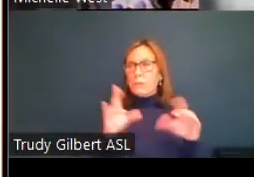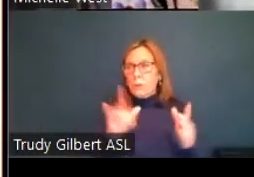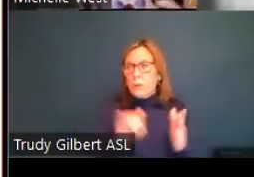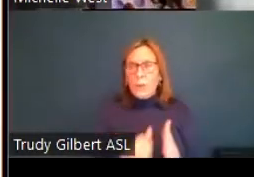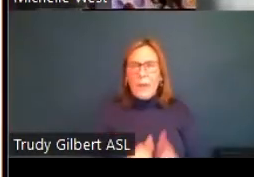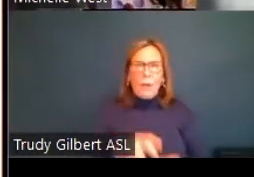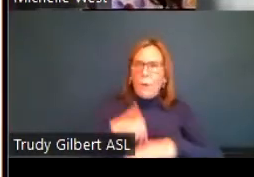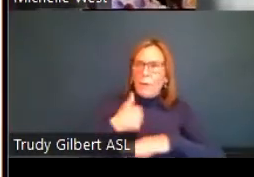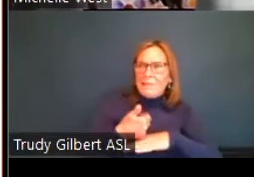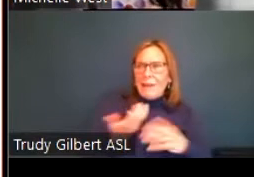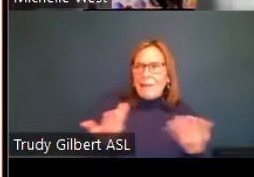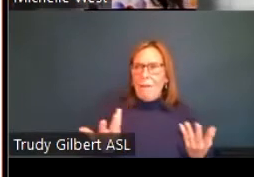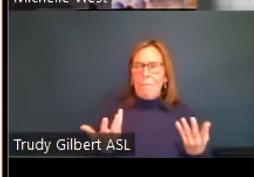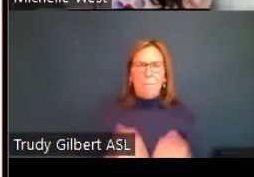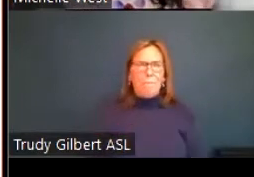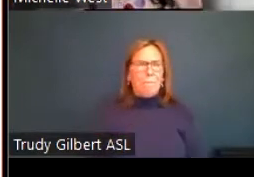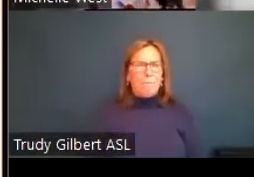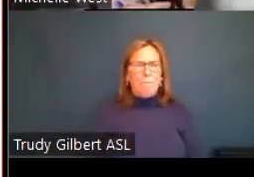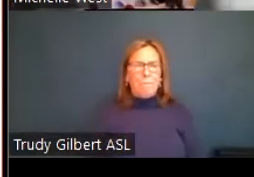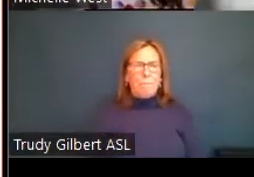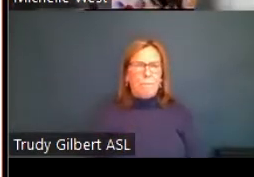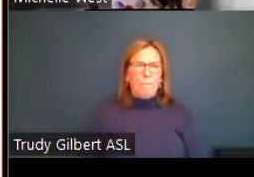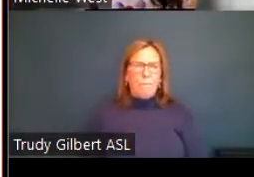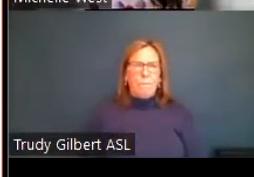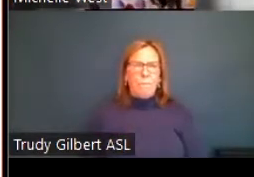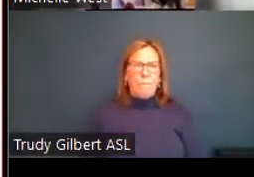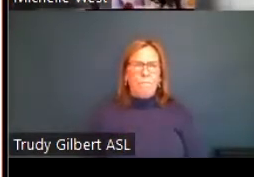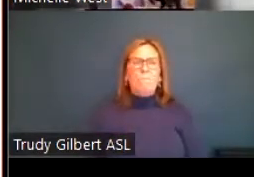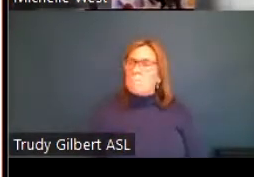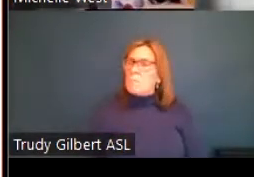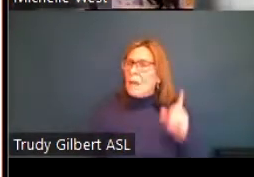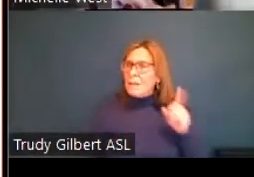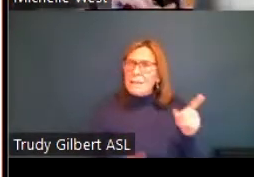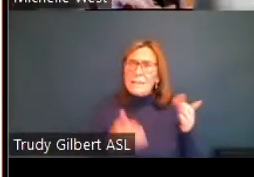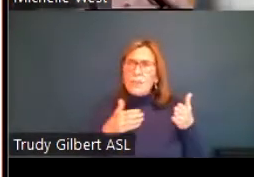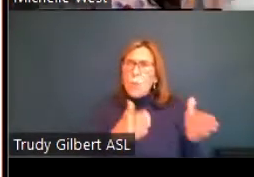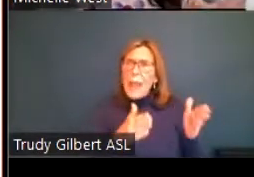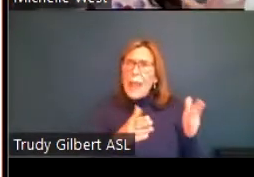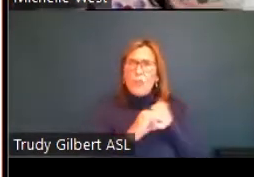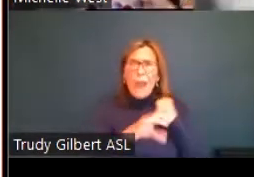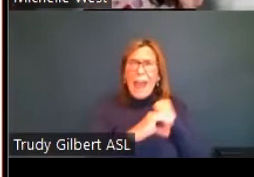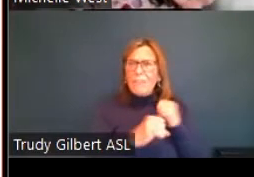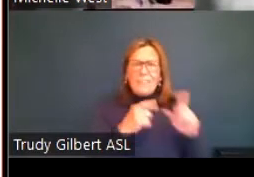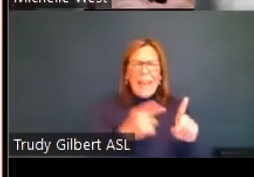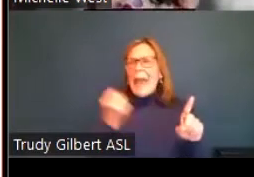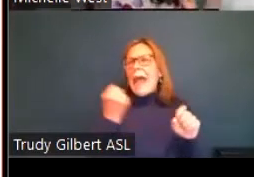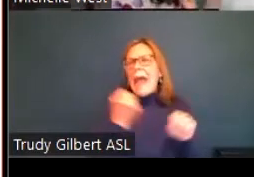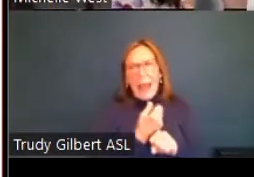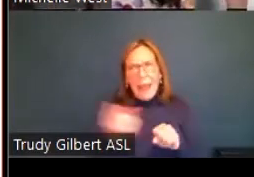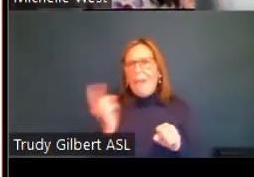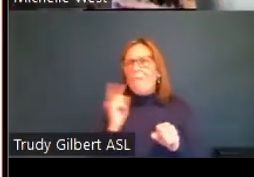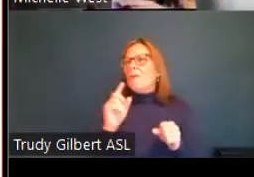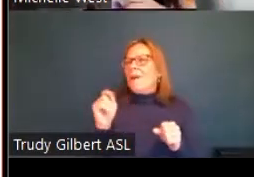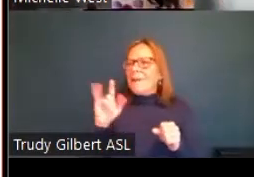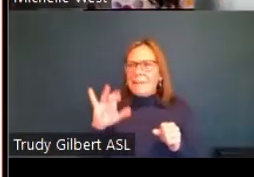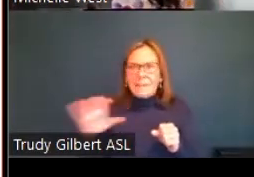All right. This is a way to advertise, and it's something that that every center, every nonprofit, every